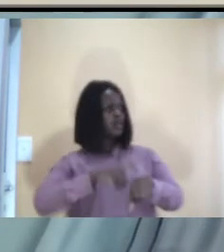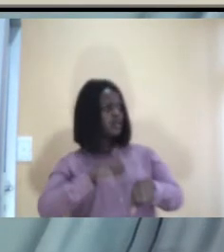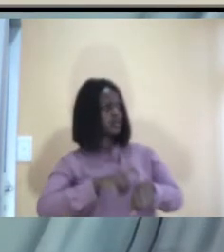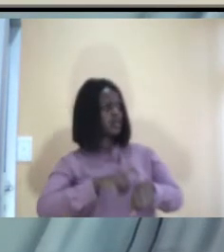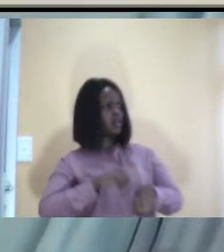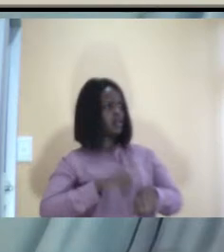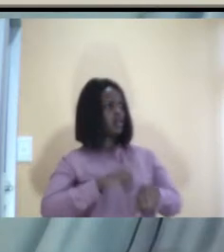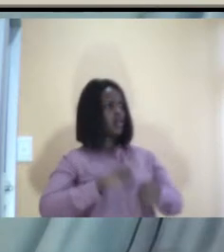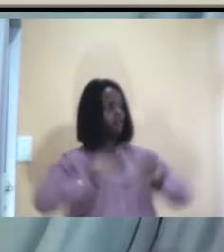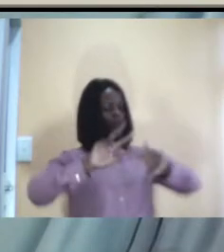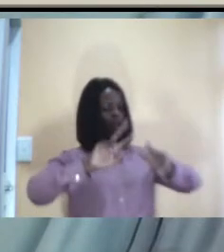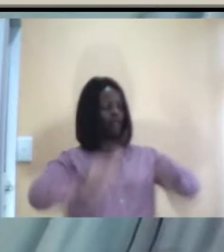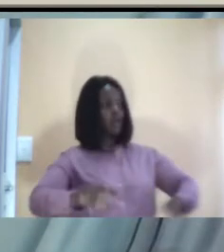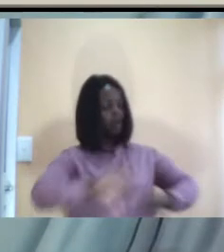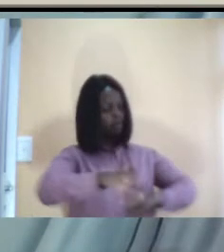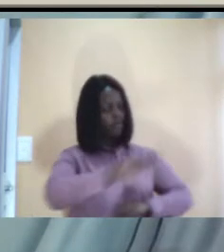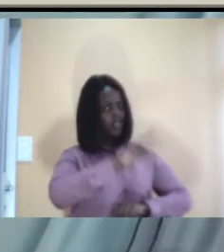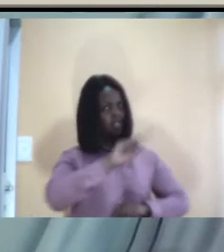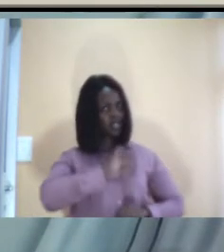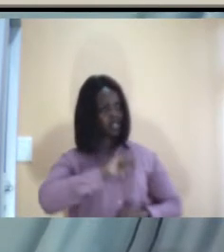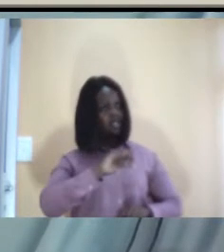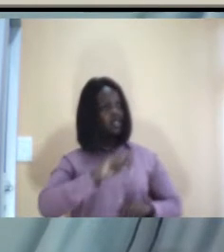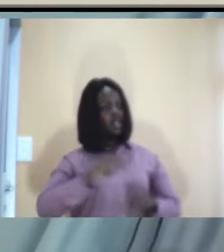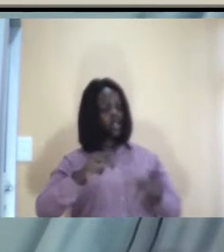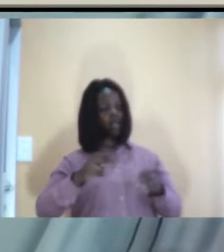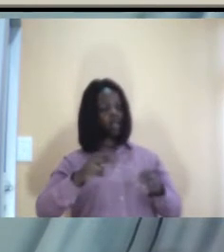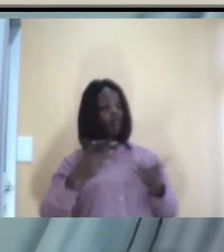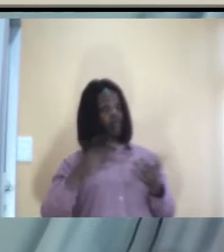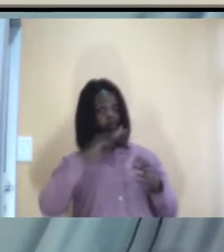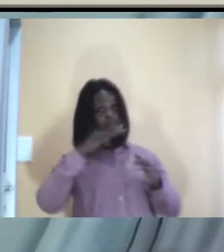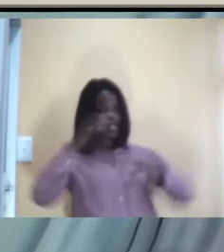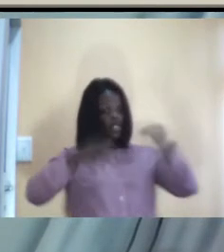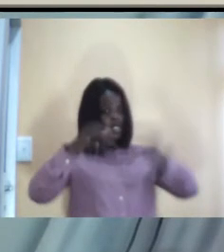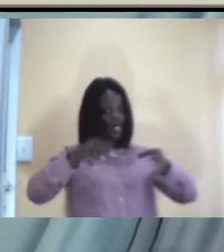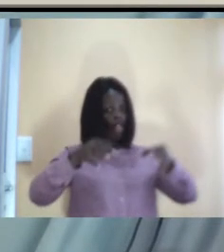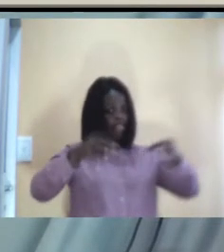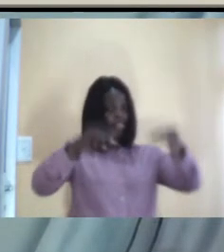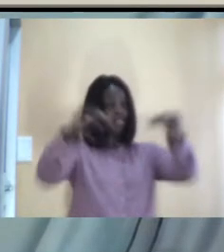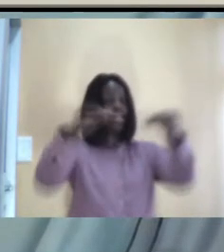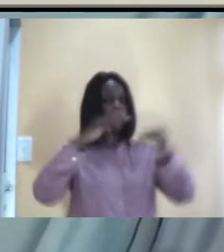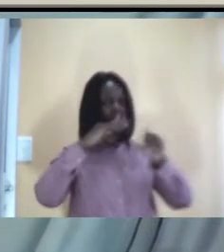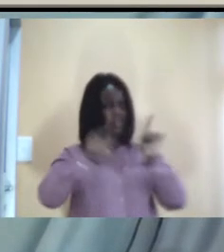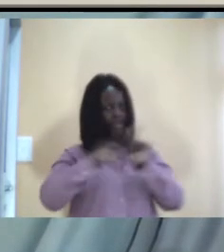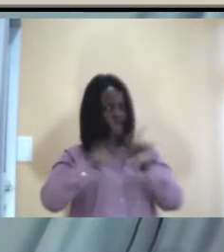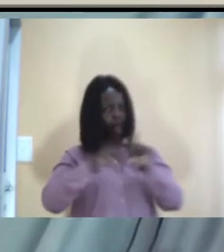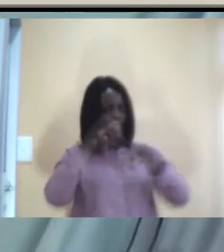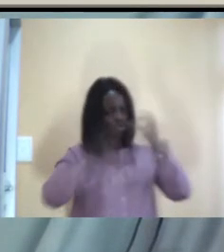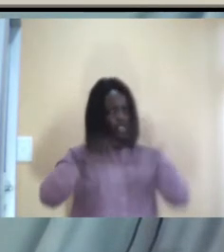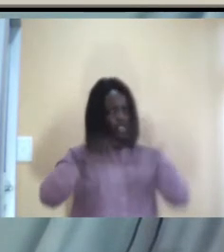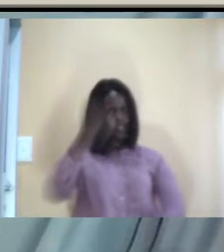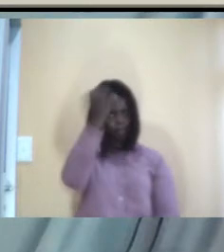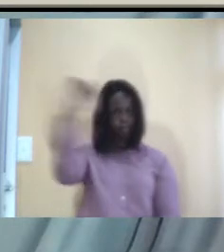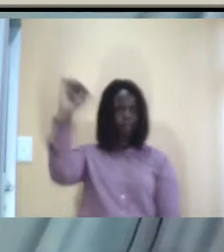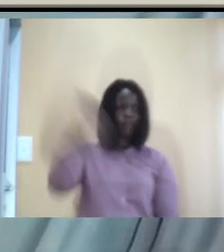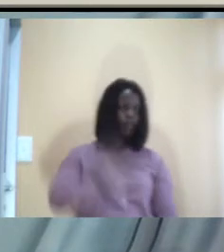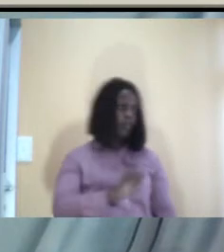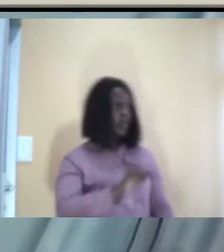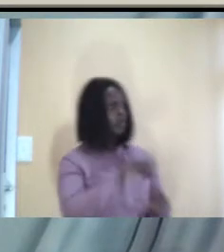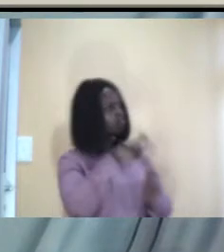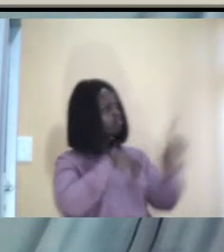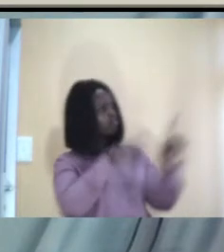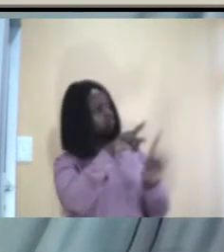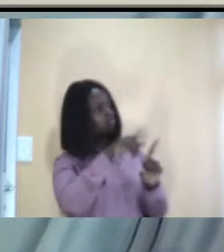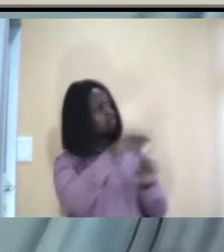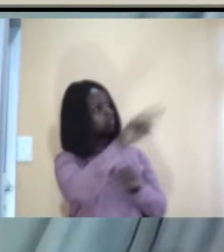investigation in this province. Justice delay is a justice denied. Ngqongqoshe, bangaka abantu